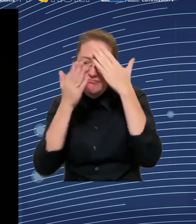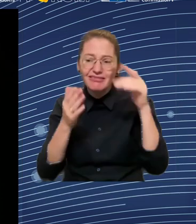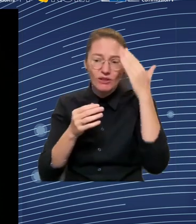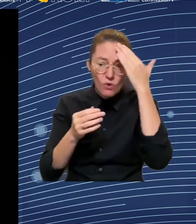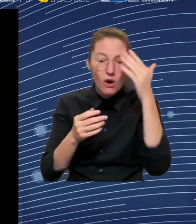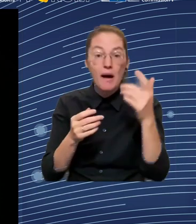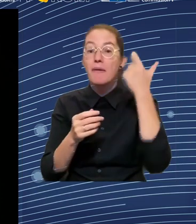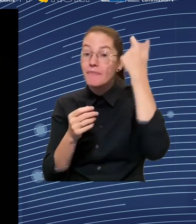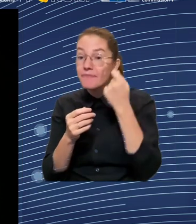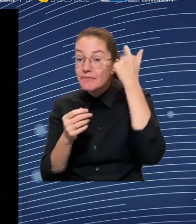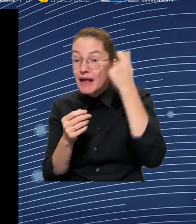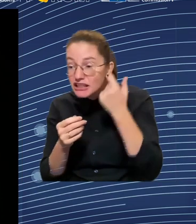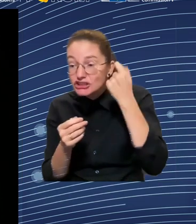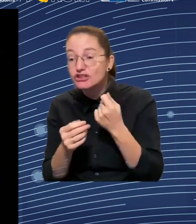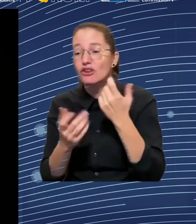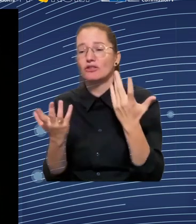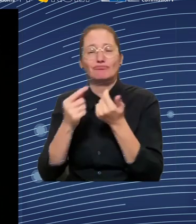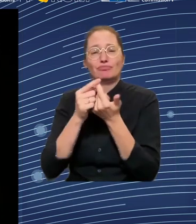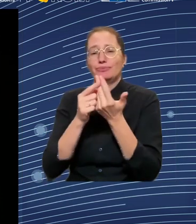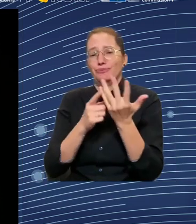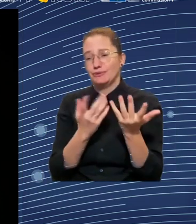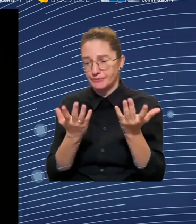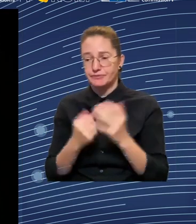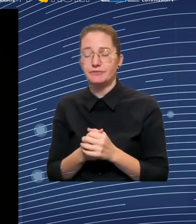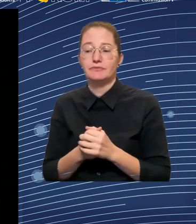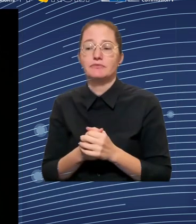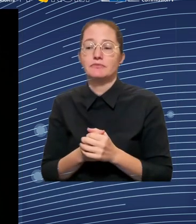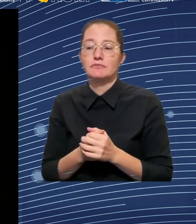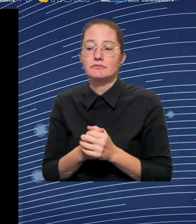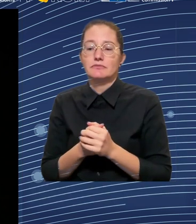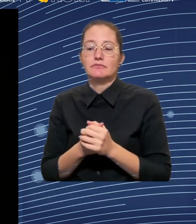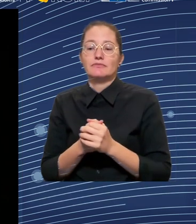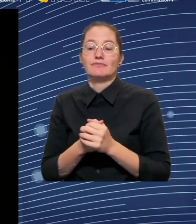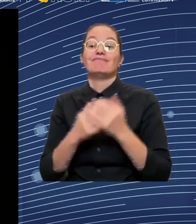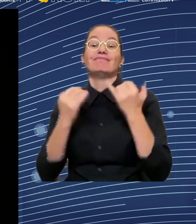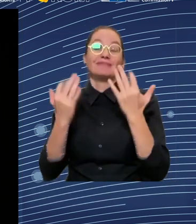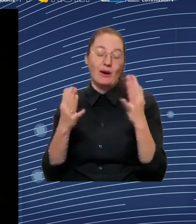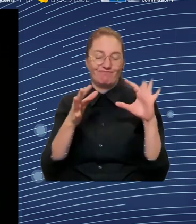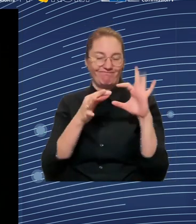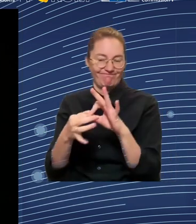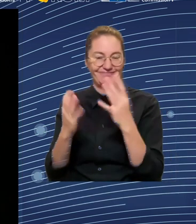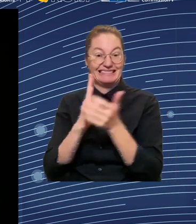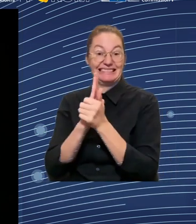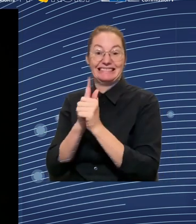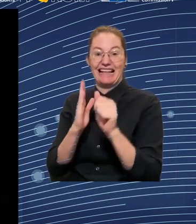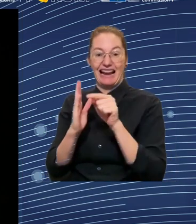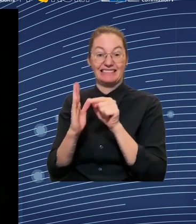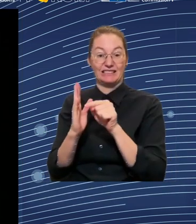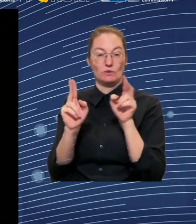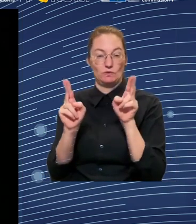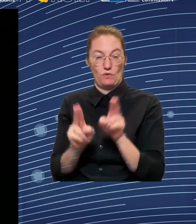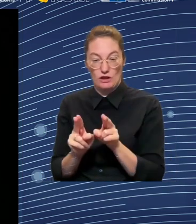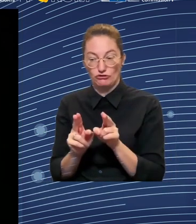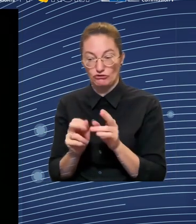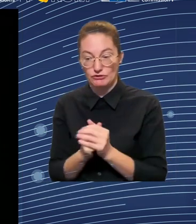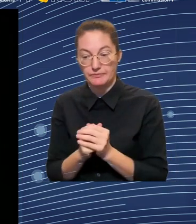I fully agree with the point that Jakob made, essentially just limits the pool of people from where you can recruit. So if essentially,